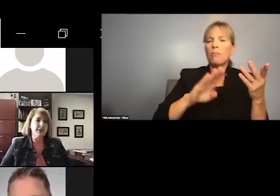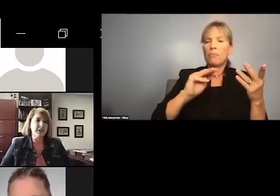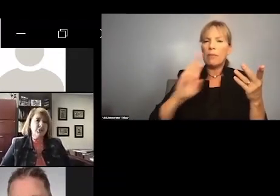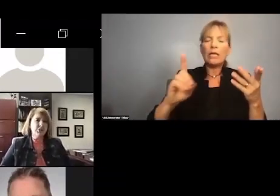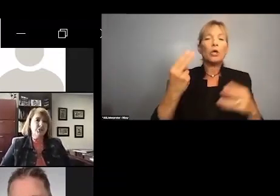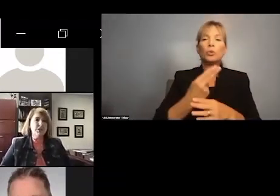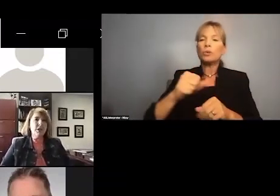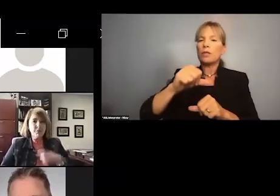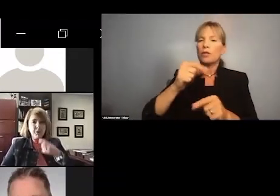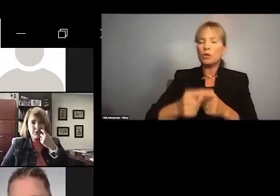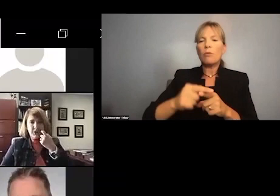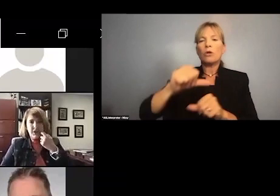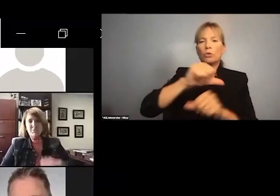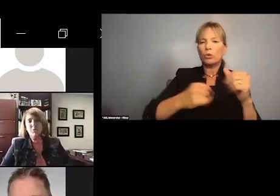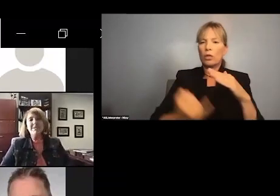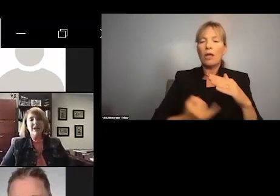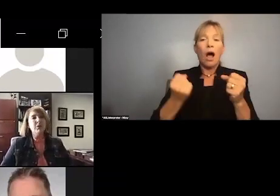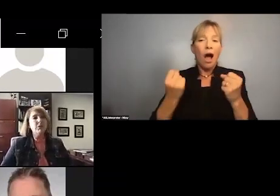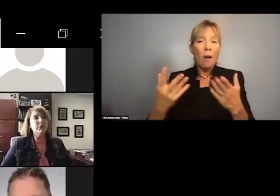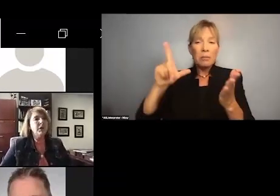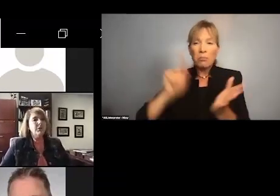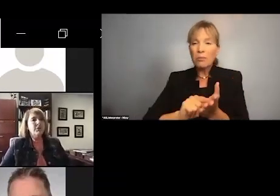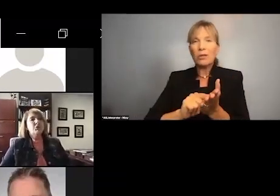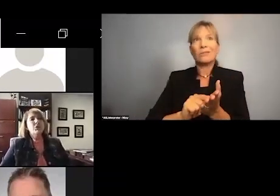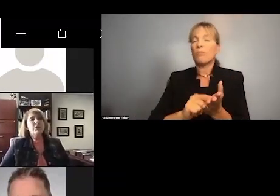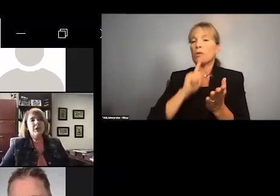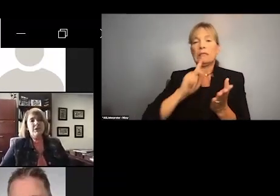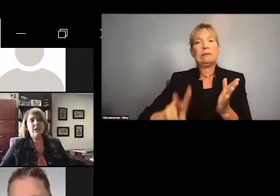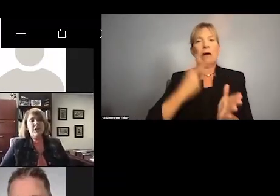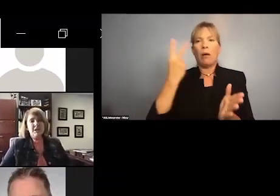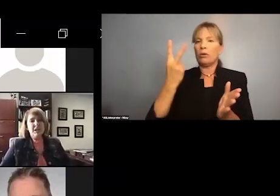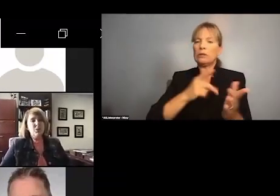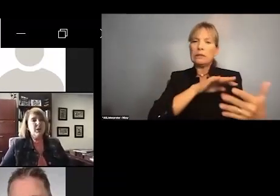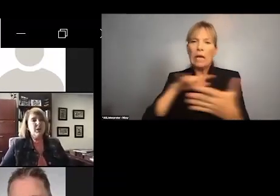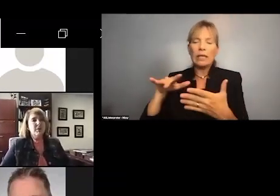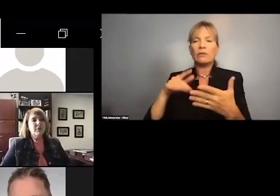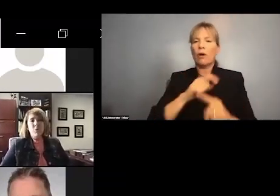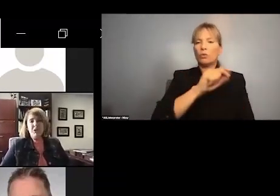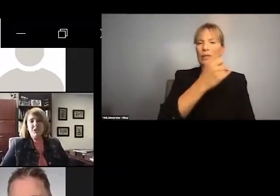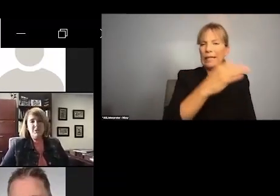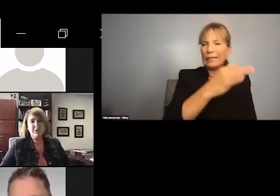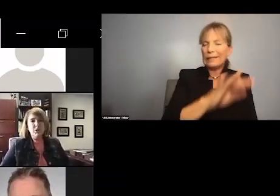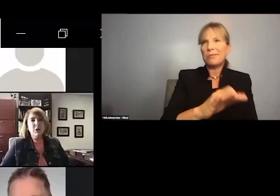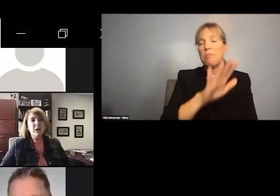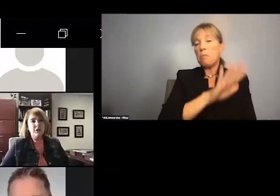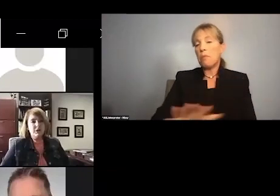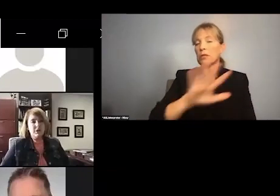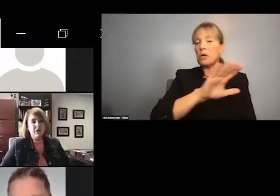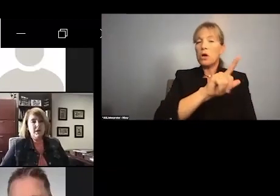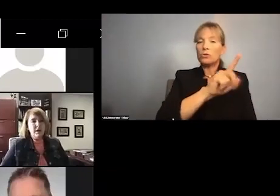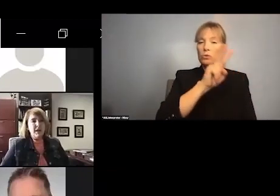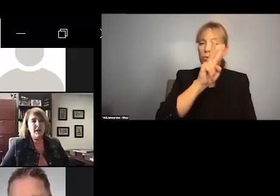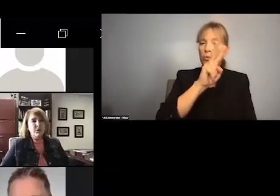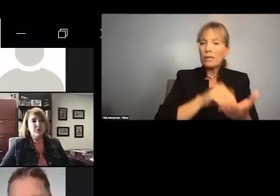social isolation shows that the number of published studies more than doubled from 2019, where there were approximately